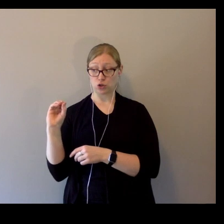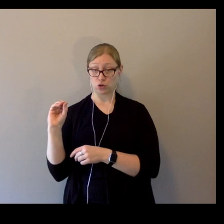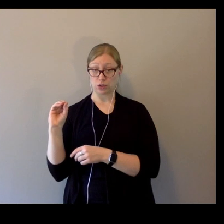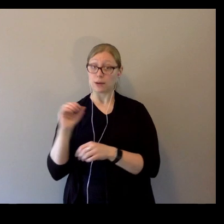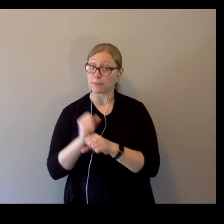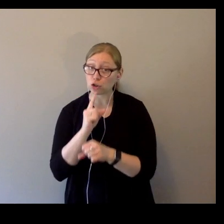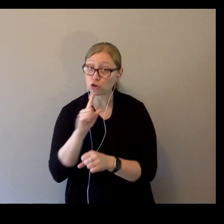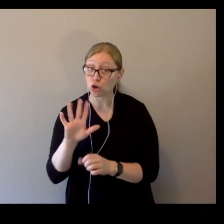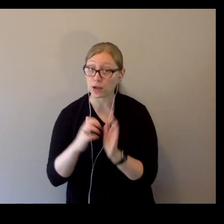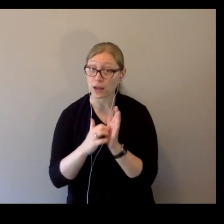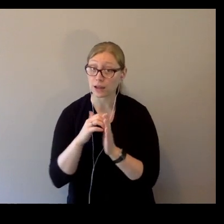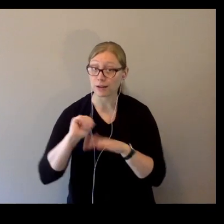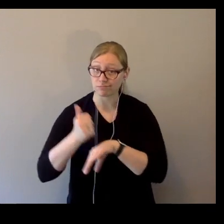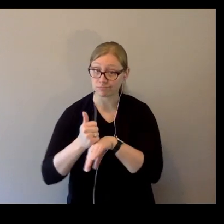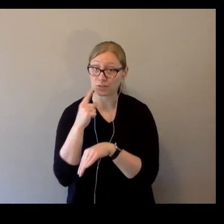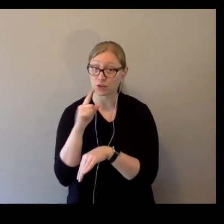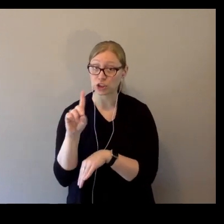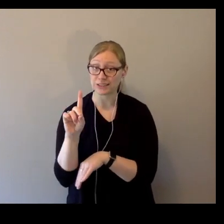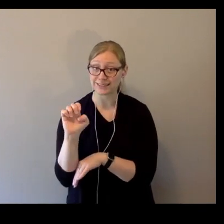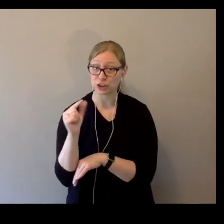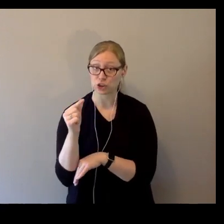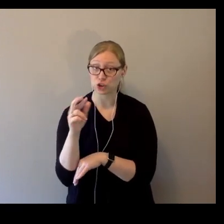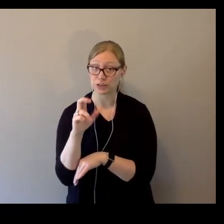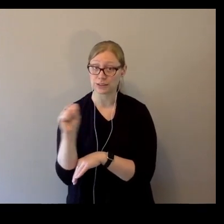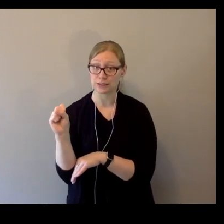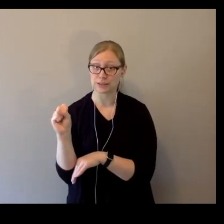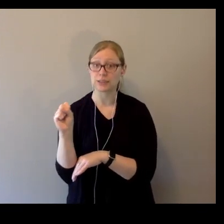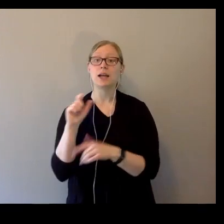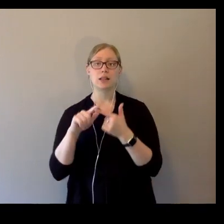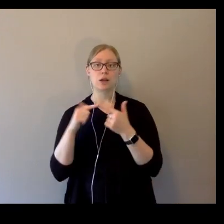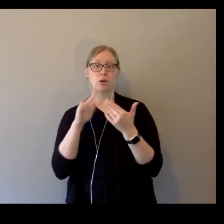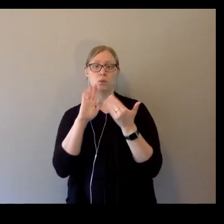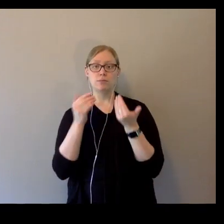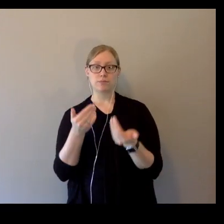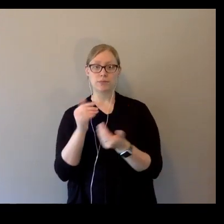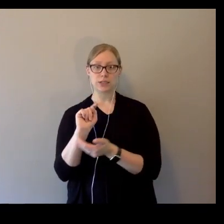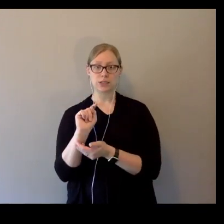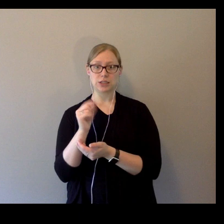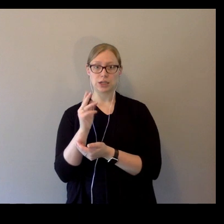mode. And we're going to get the tangent of 36 degrees is